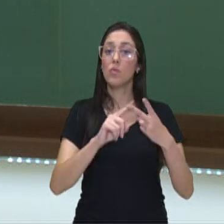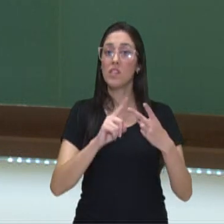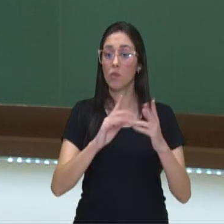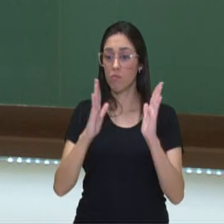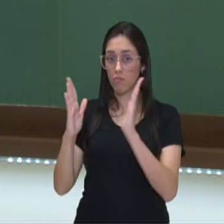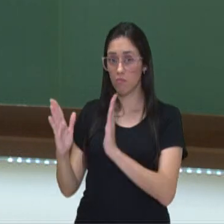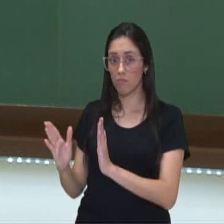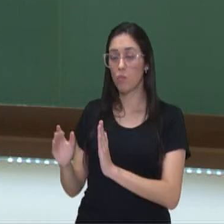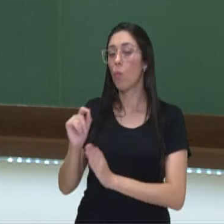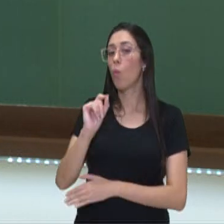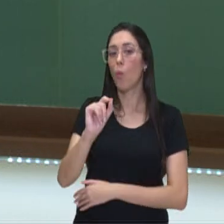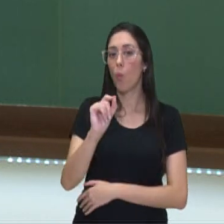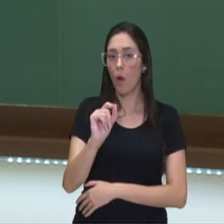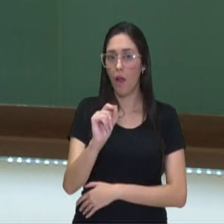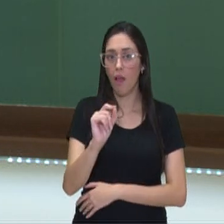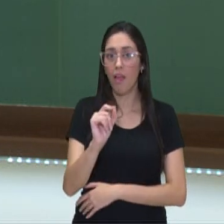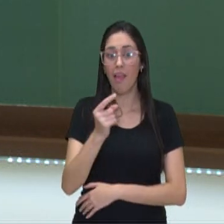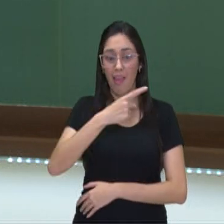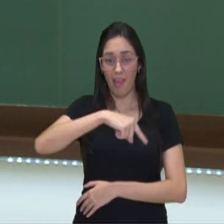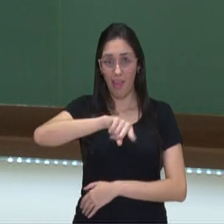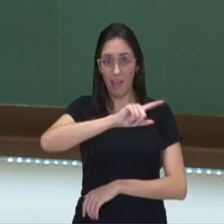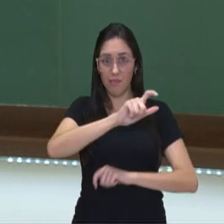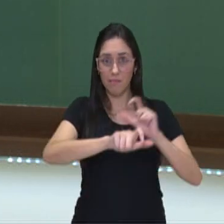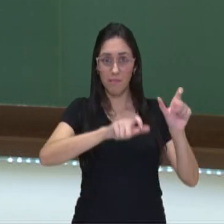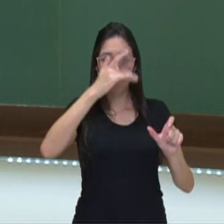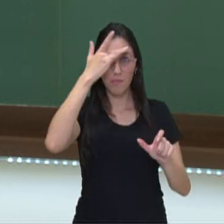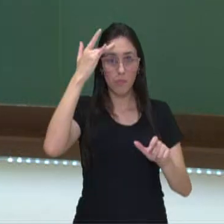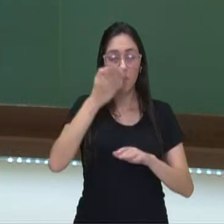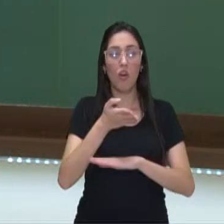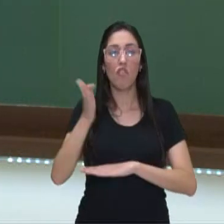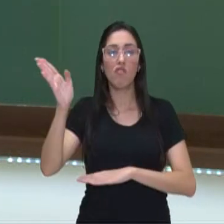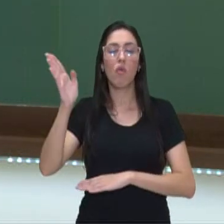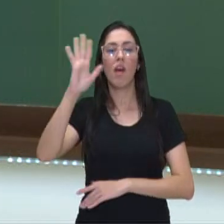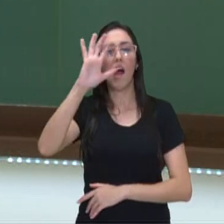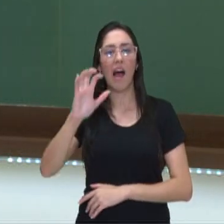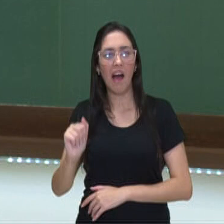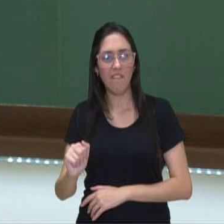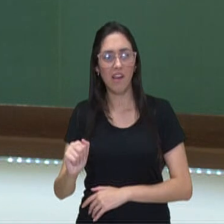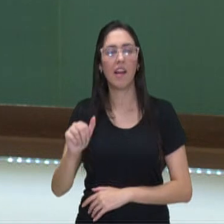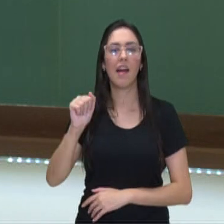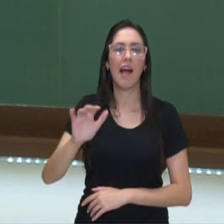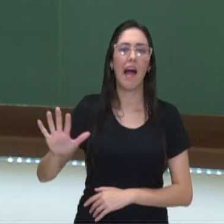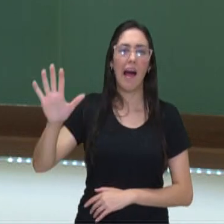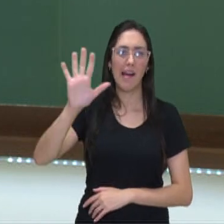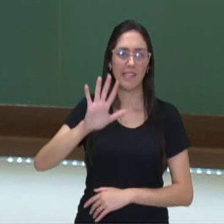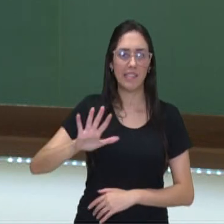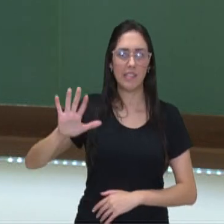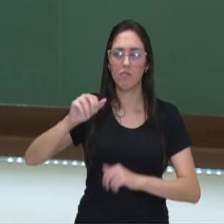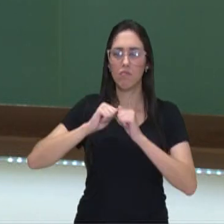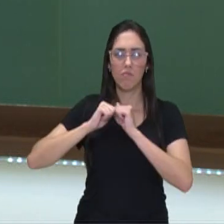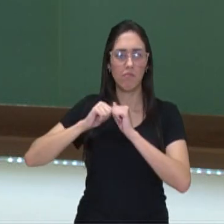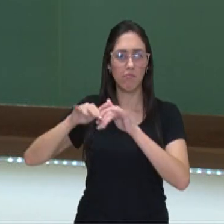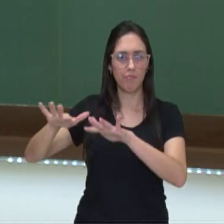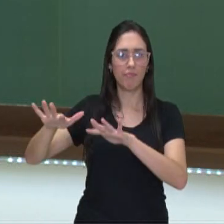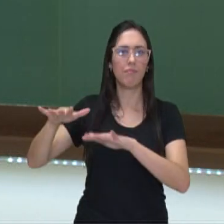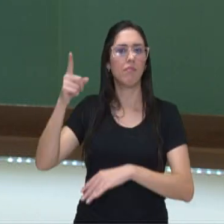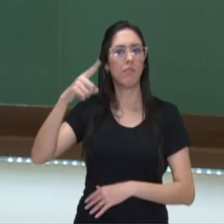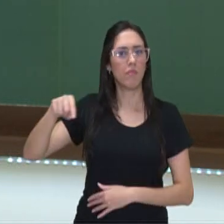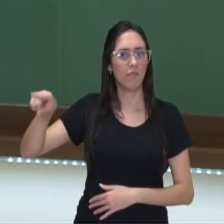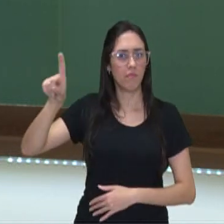eles foram para a África e para a Ásia. Aí se concretizou toda